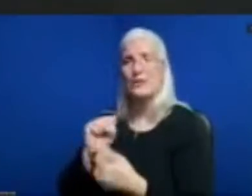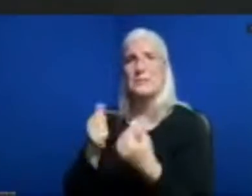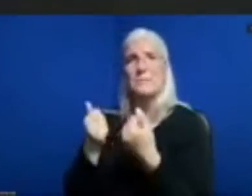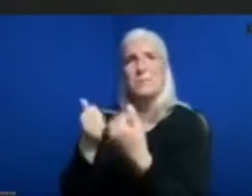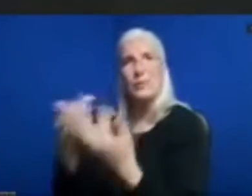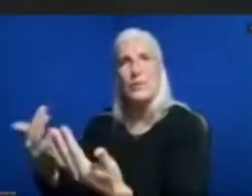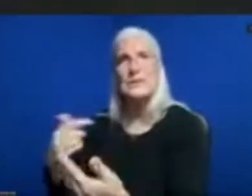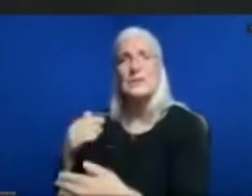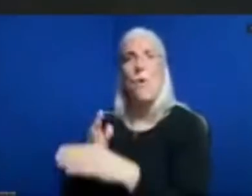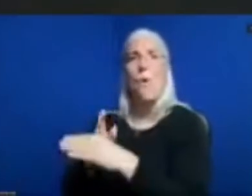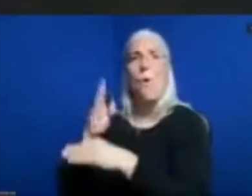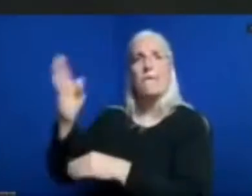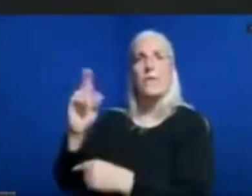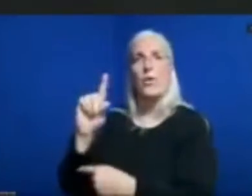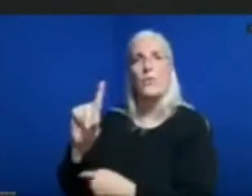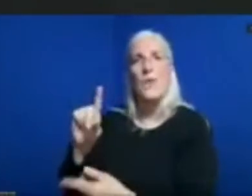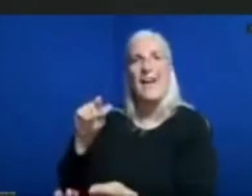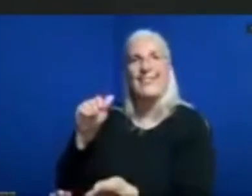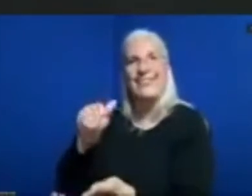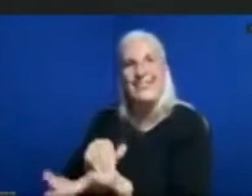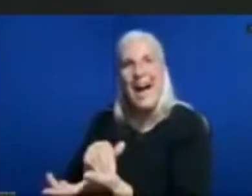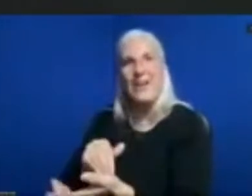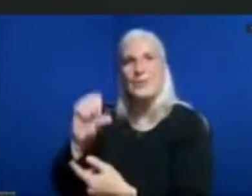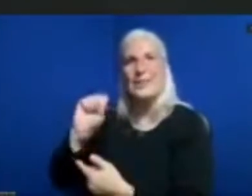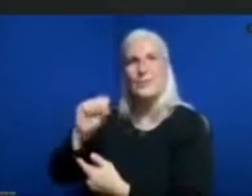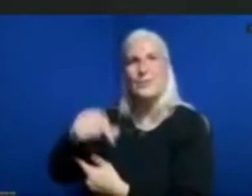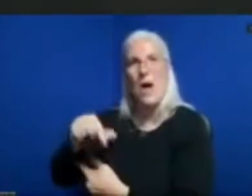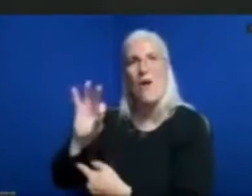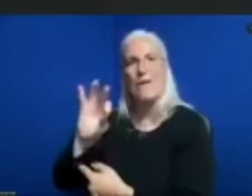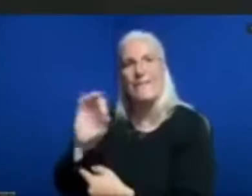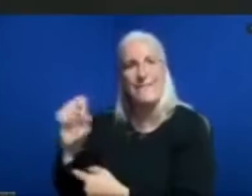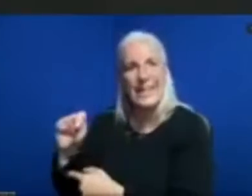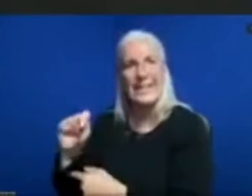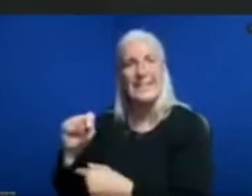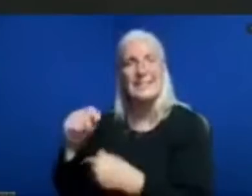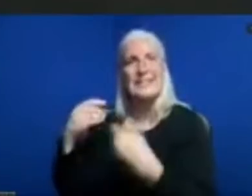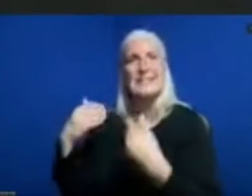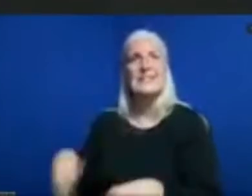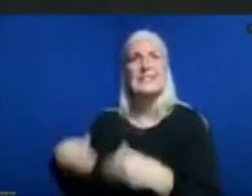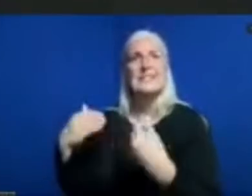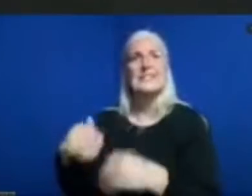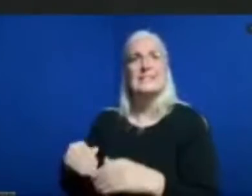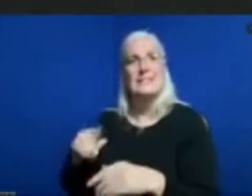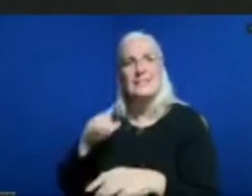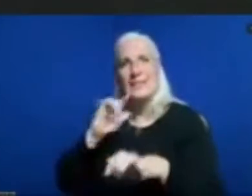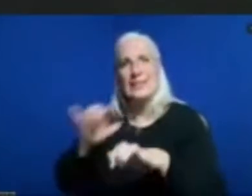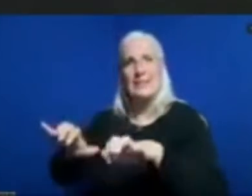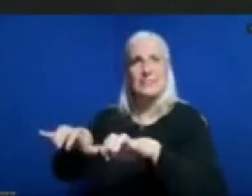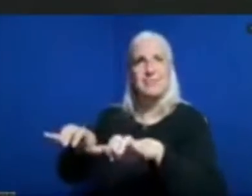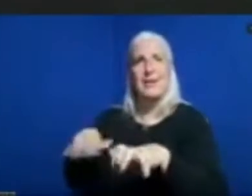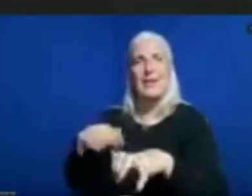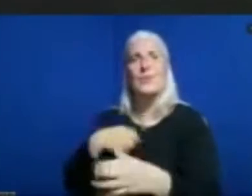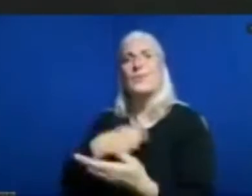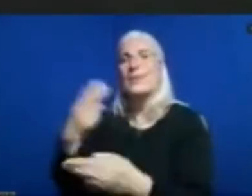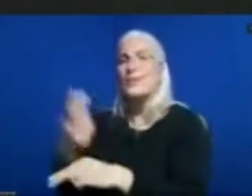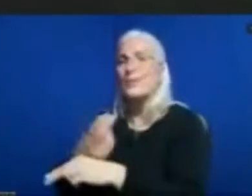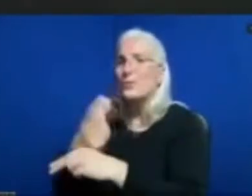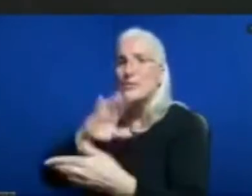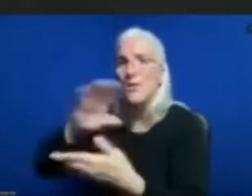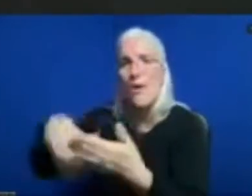our firefighting resources in 3 operational theaters to battle and try to contain this